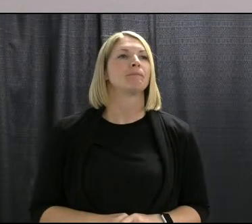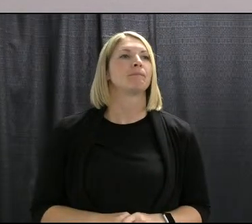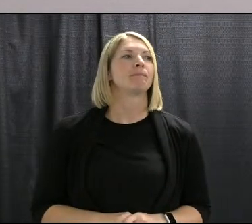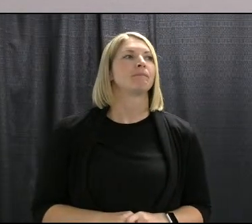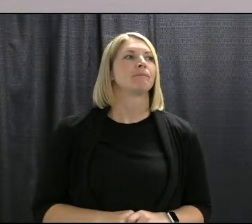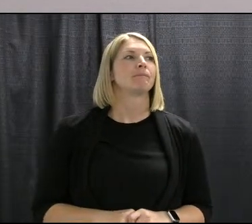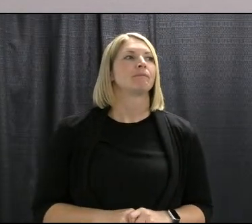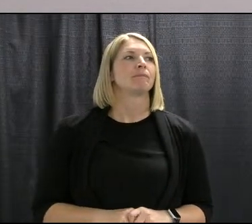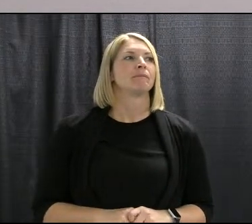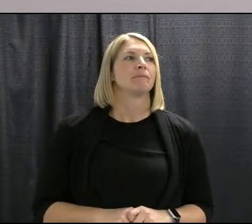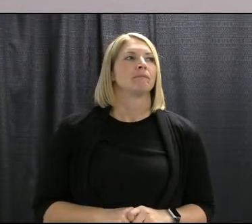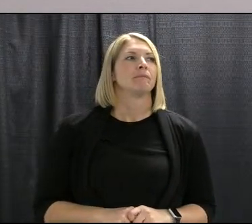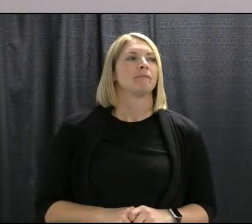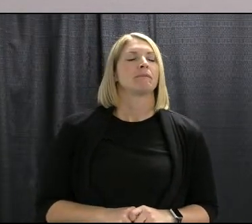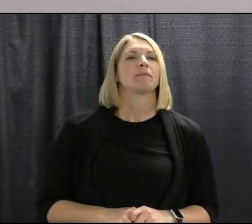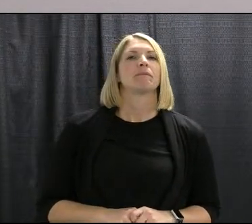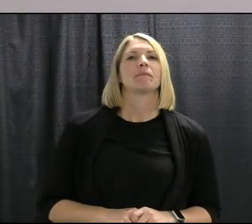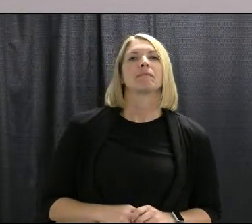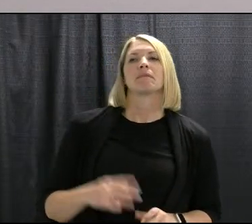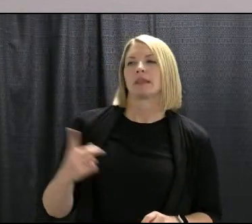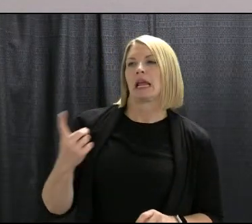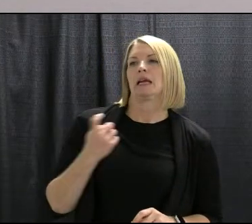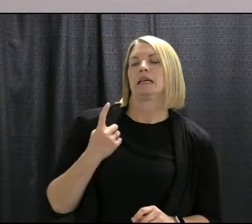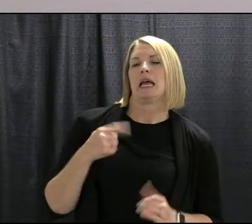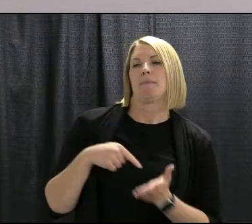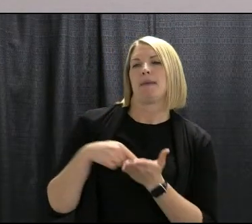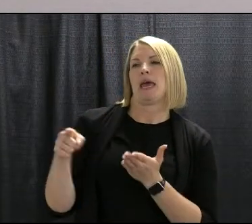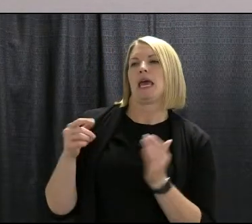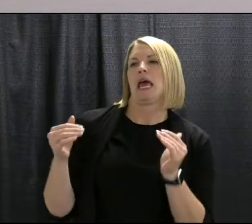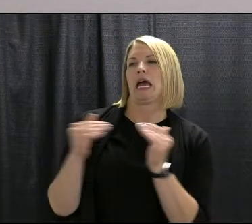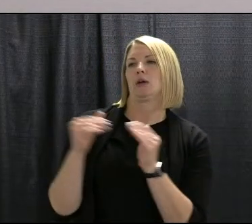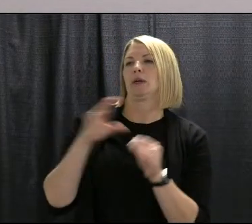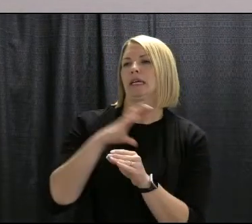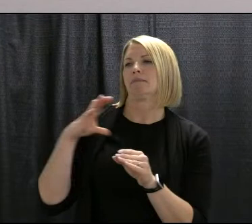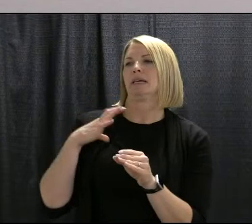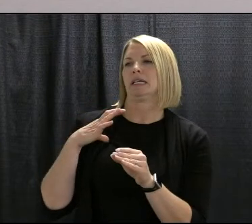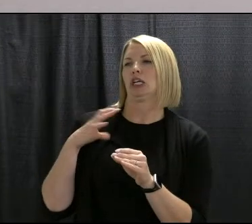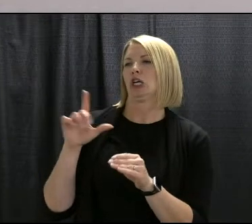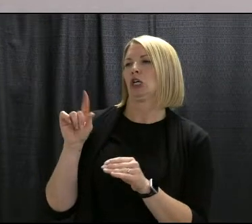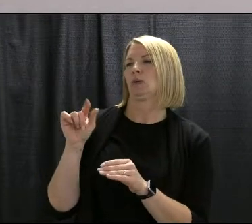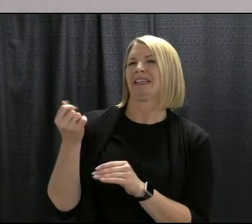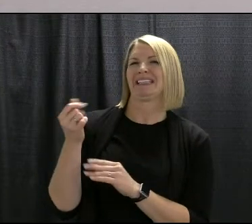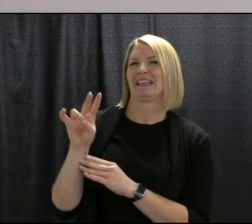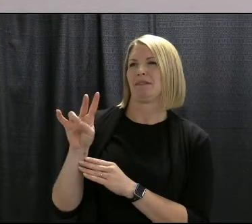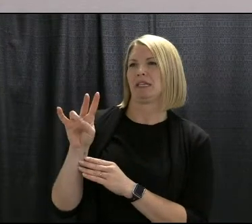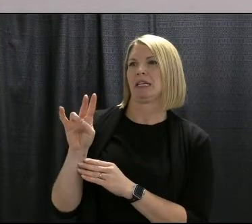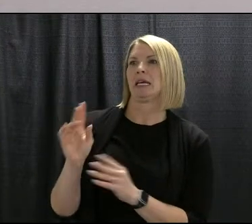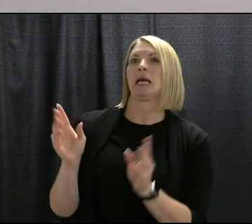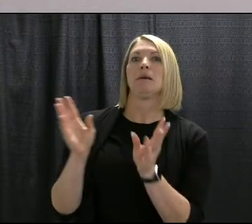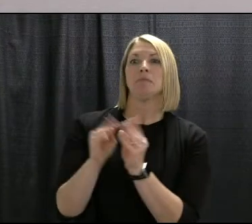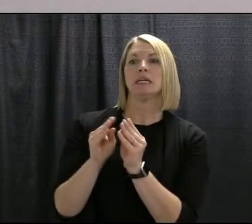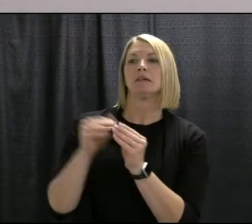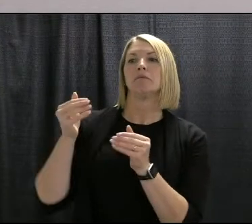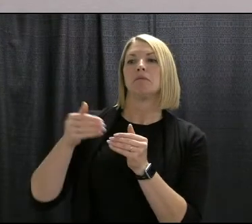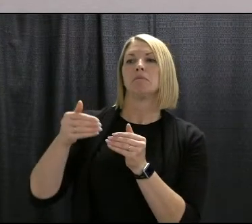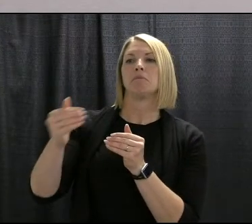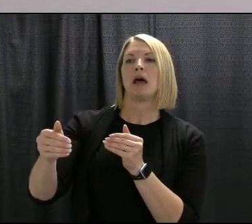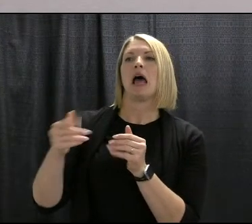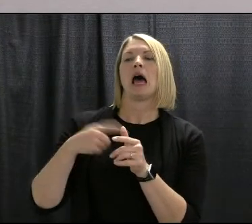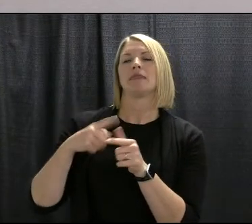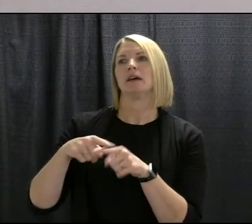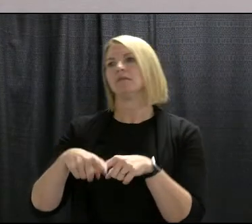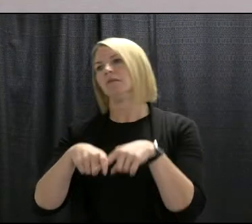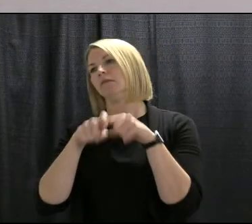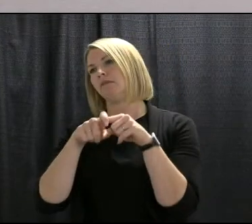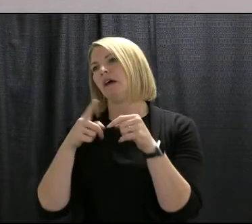The pay equity committee that was struck, I think it was 2017, it met a few times and then it went months without meeting, and then it met again, I think it was in March, something